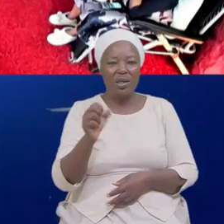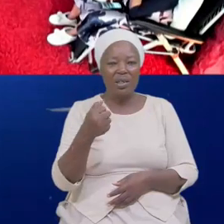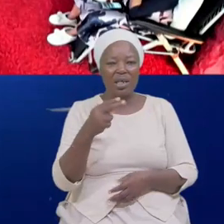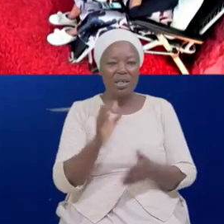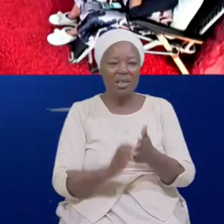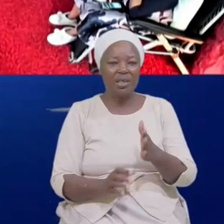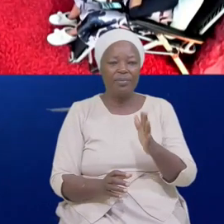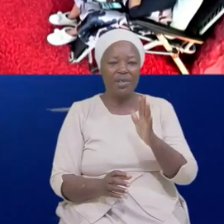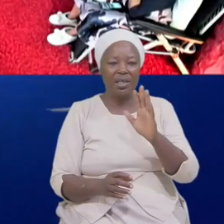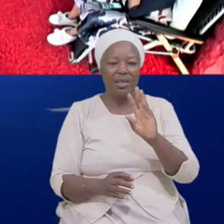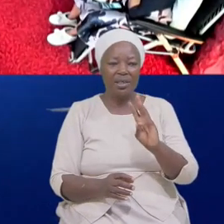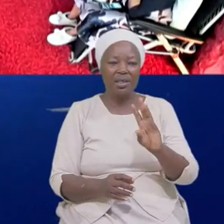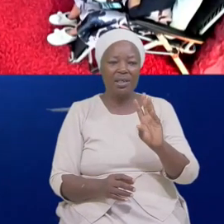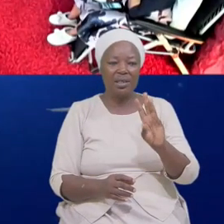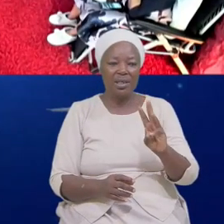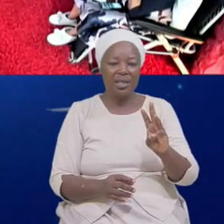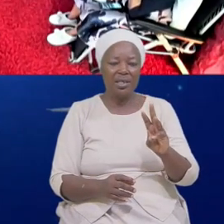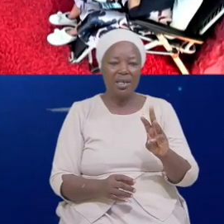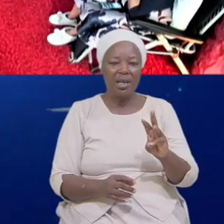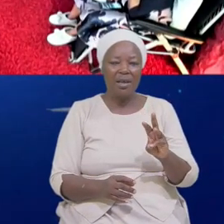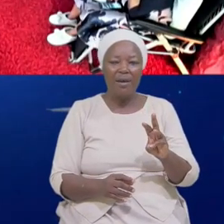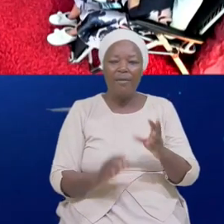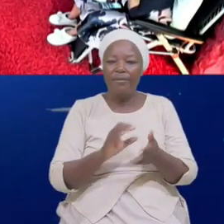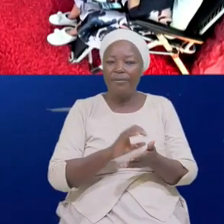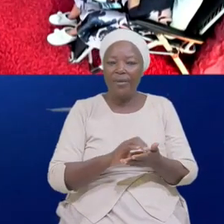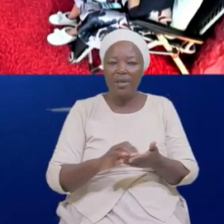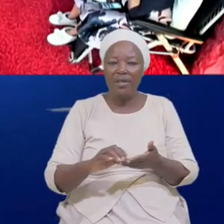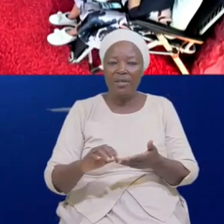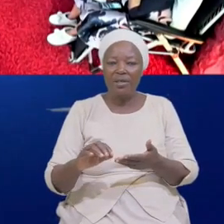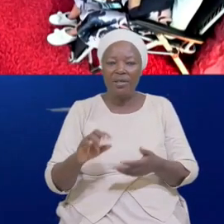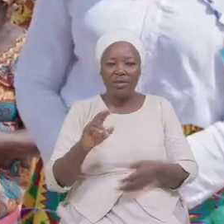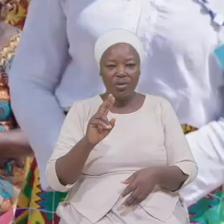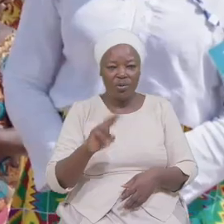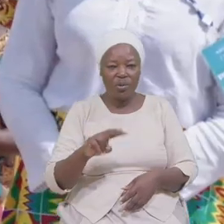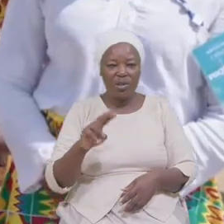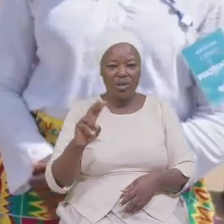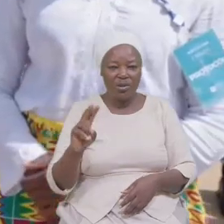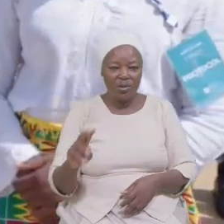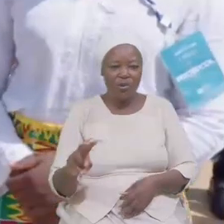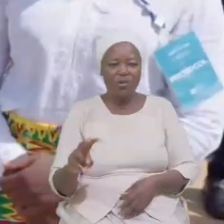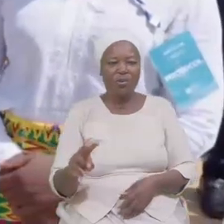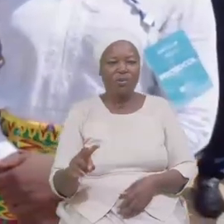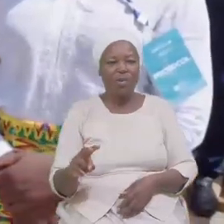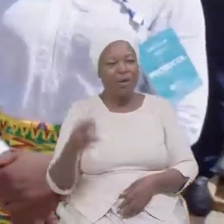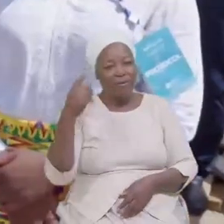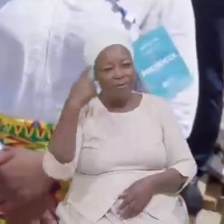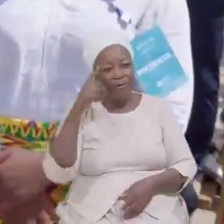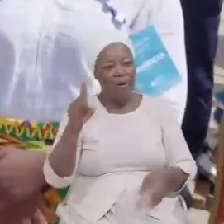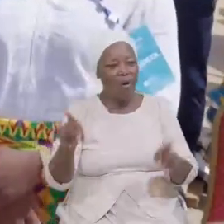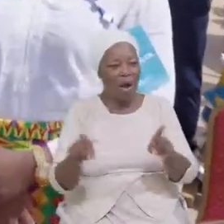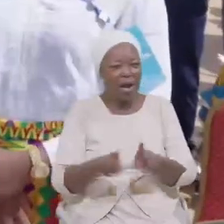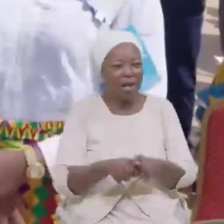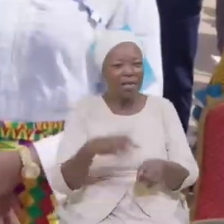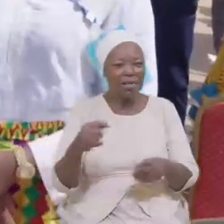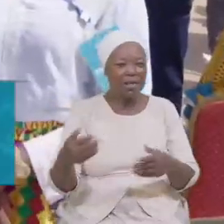chapter 66, verse 22. For as the new